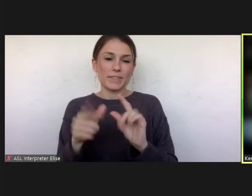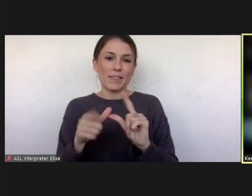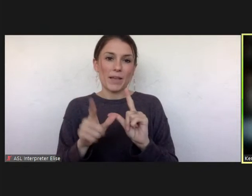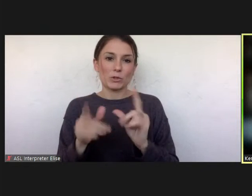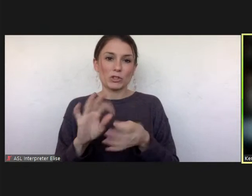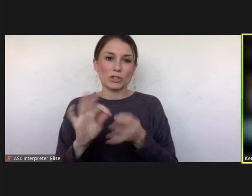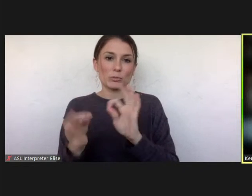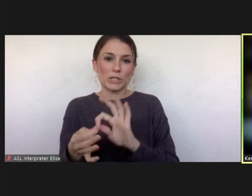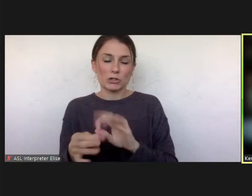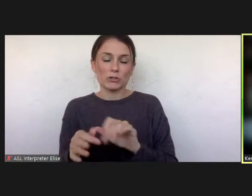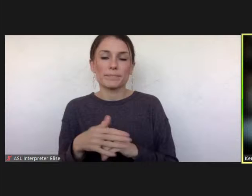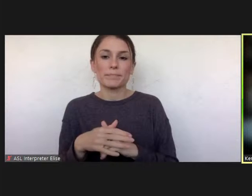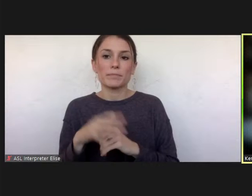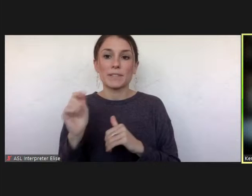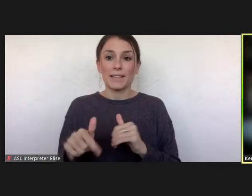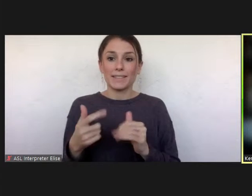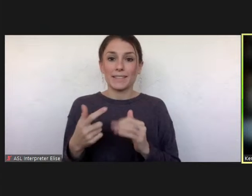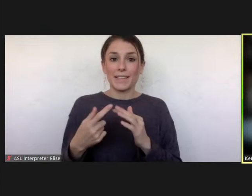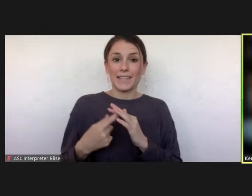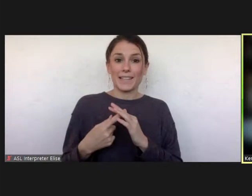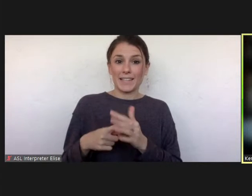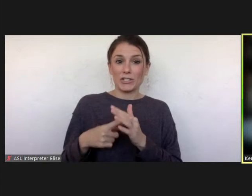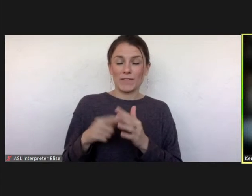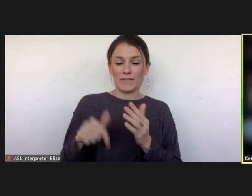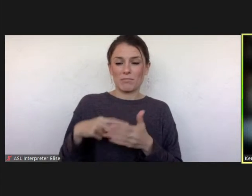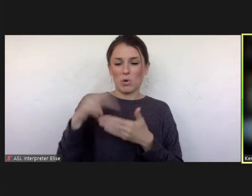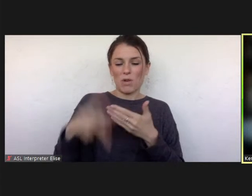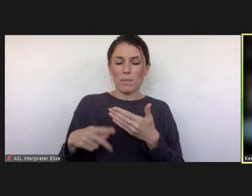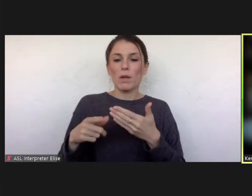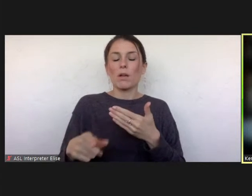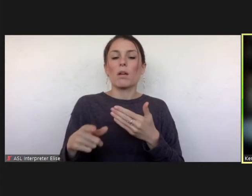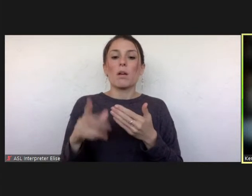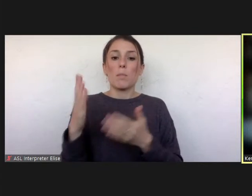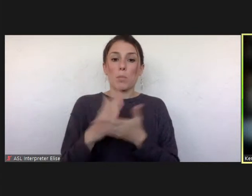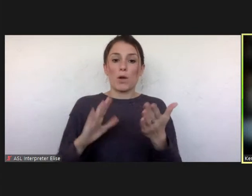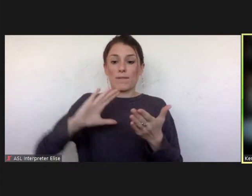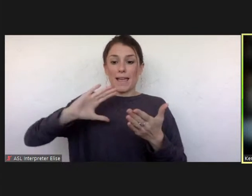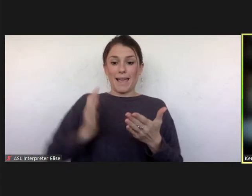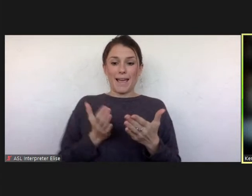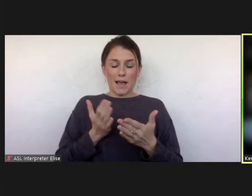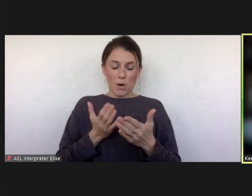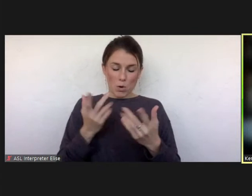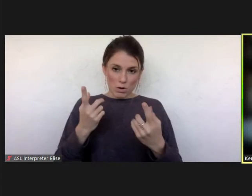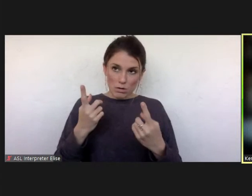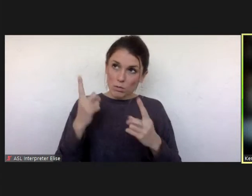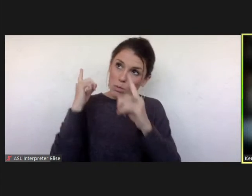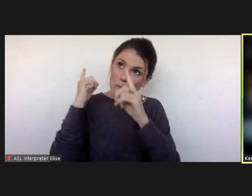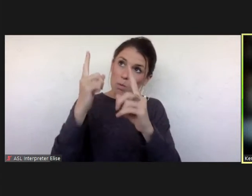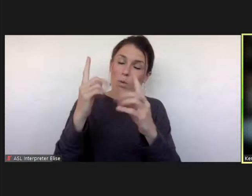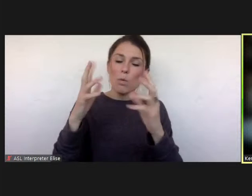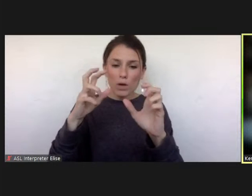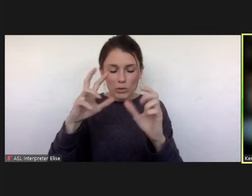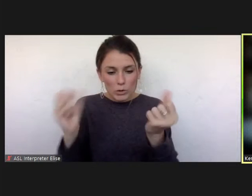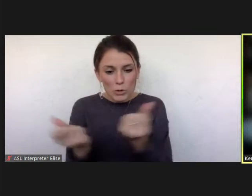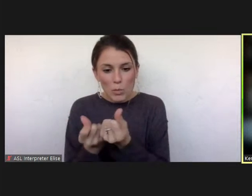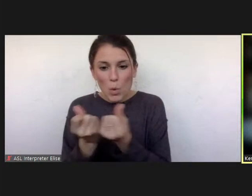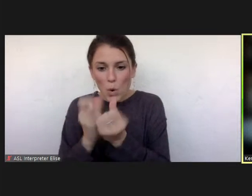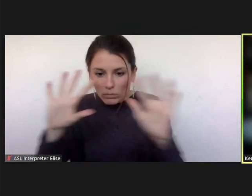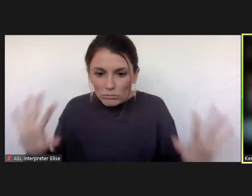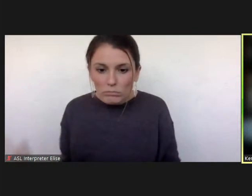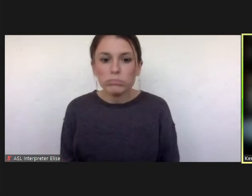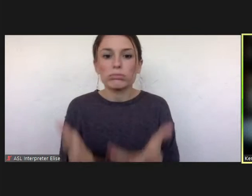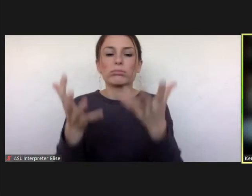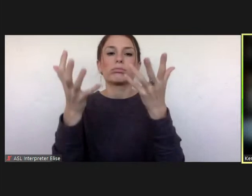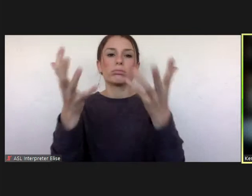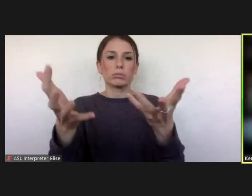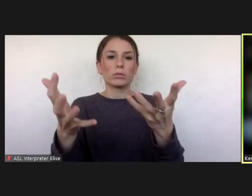This initiative is a part of Eyebeam's ongoing effort to support, elevate, and amplify the voices of